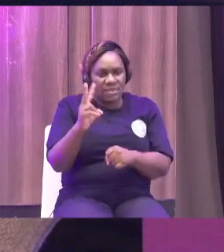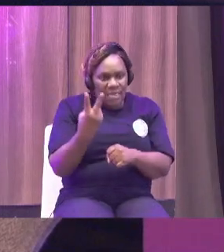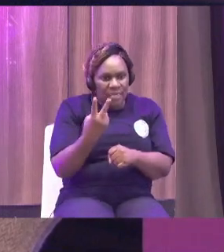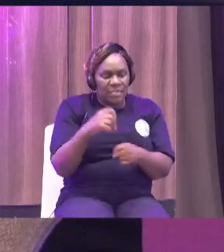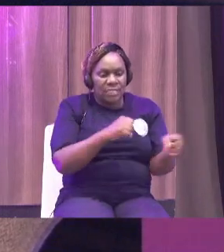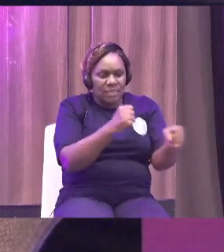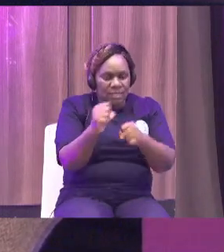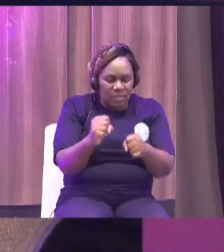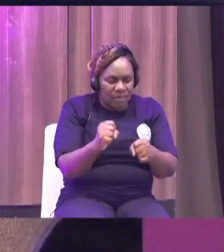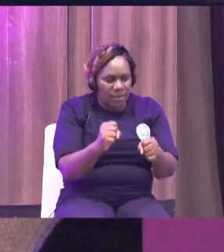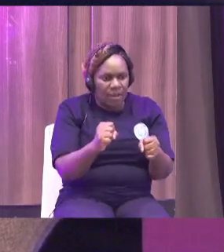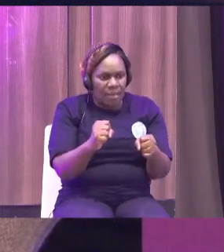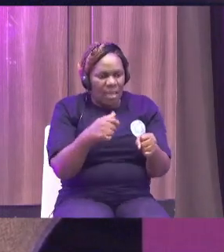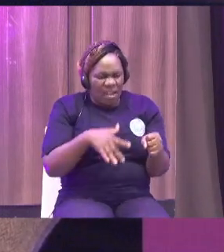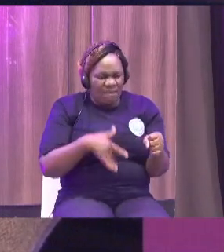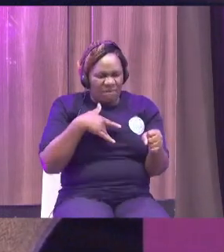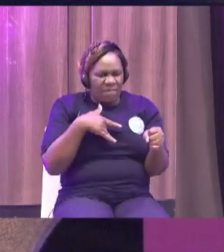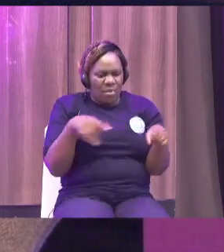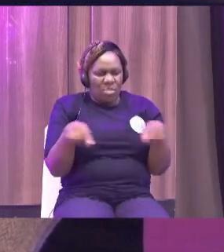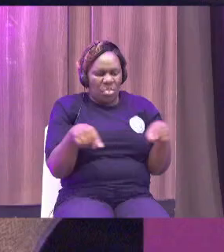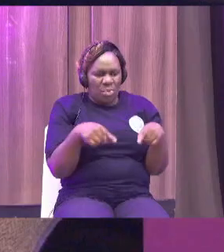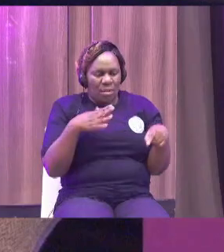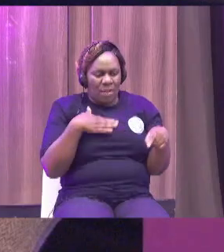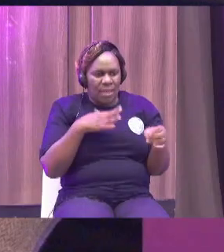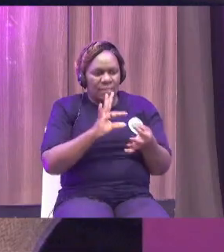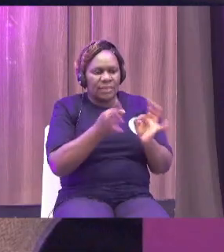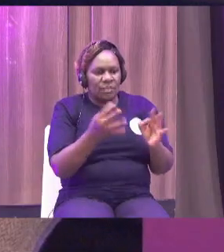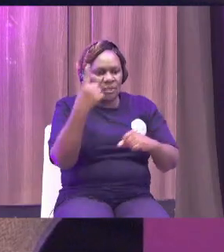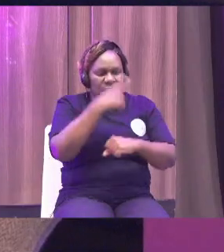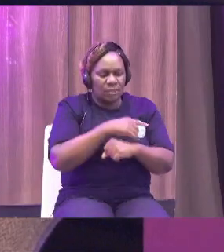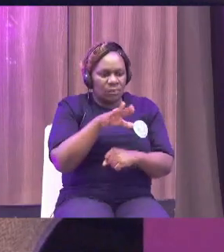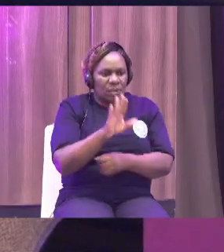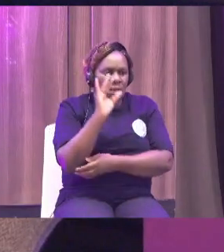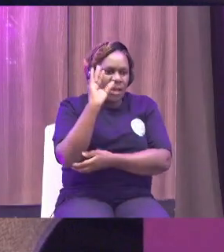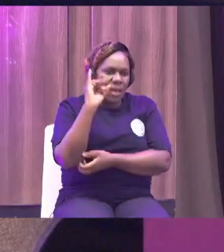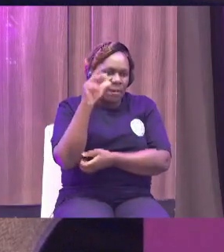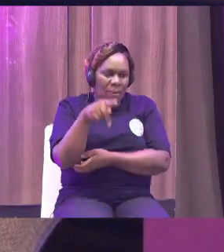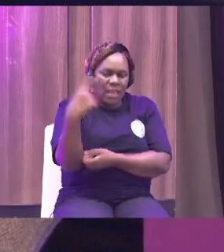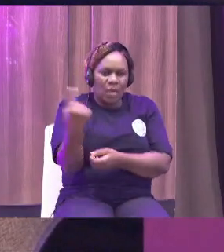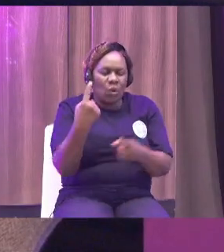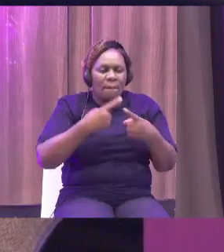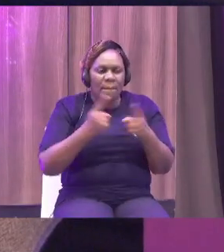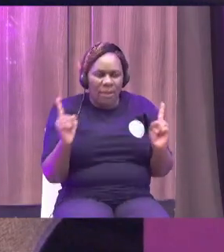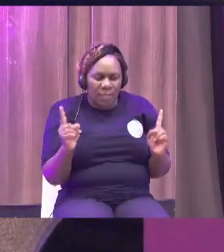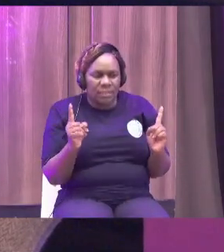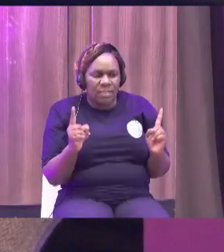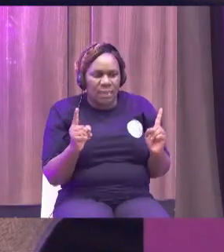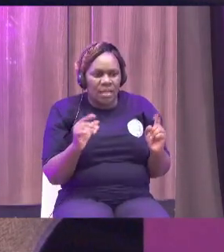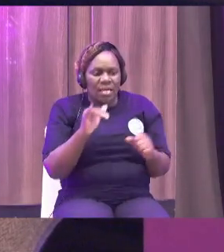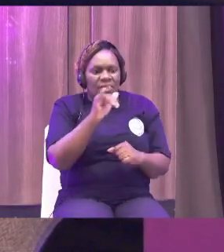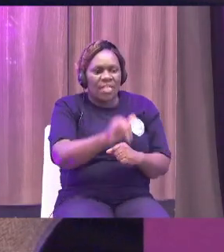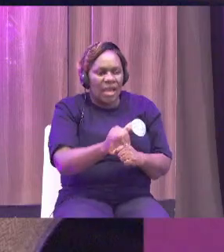strategy. I feel nervous from my interpretation of the data to use IM pen alone, but if it's that